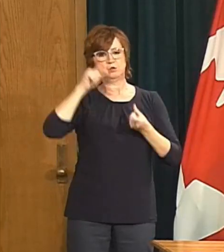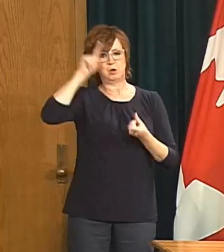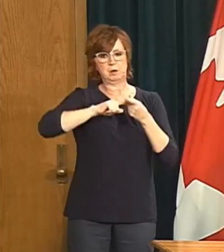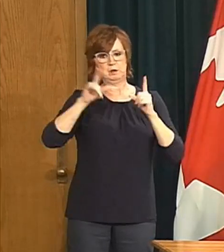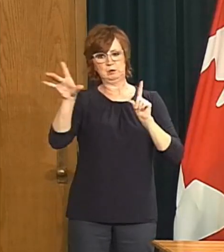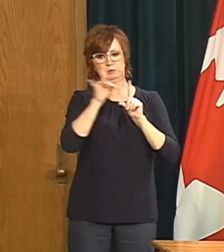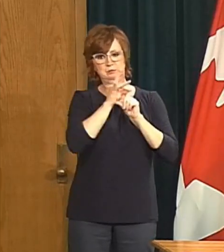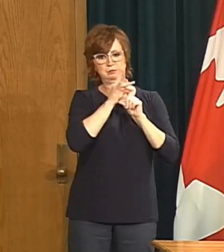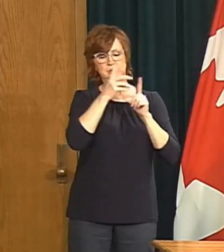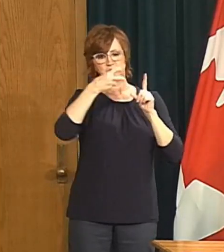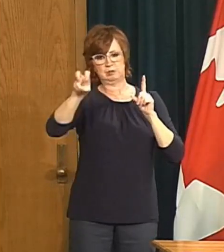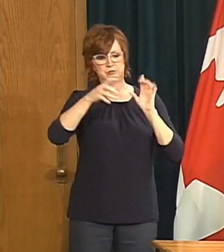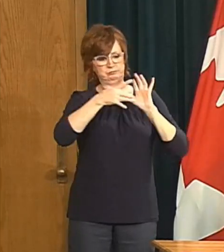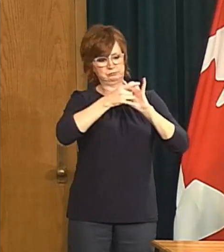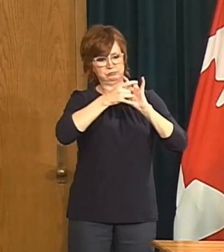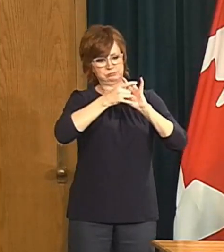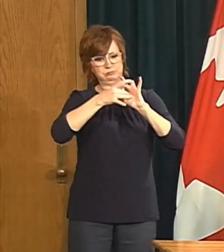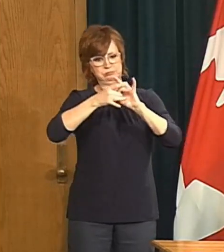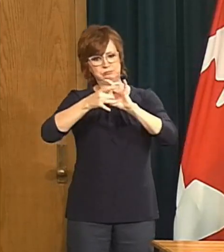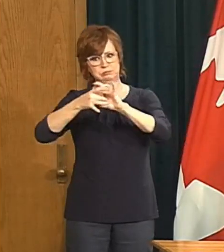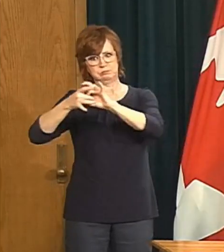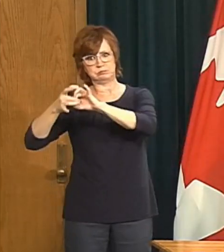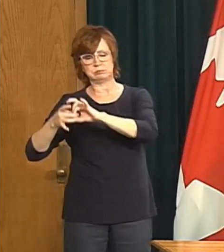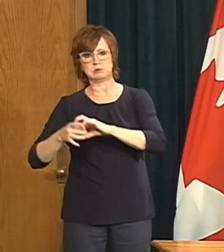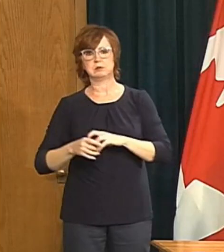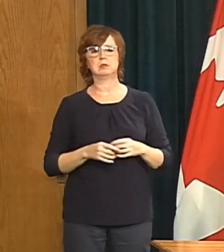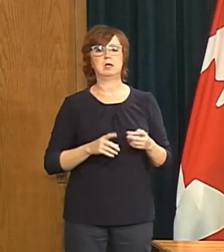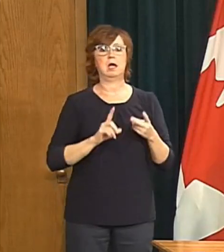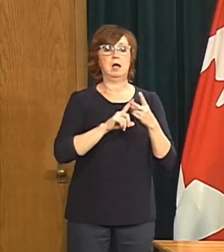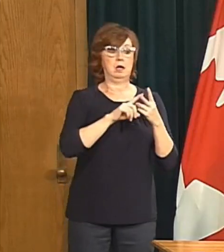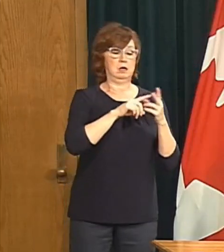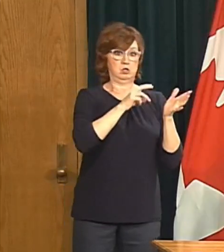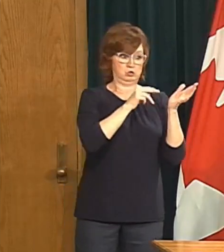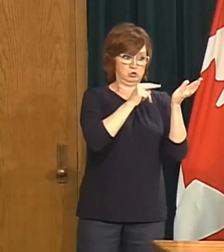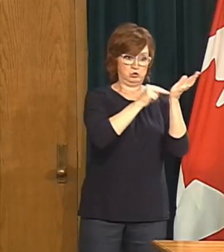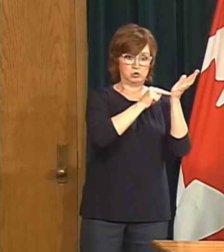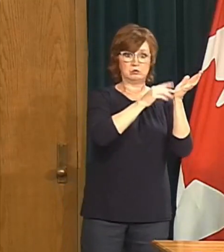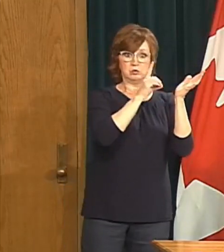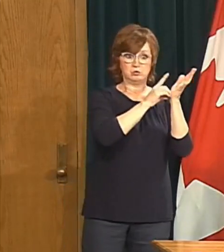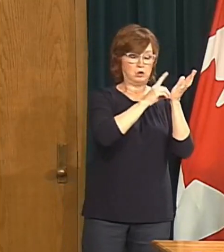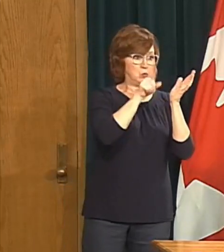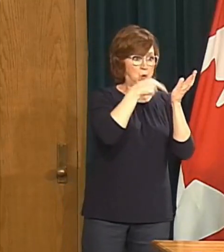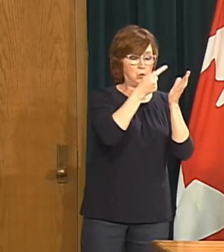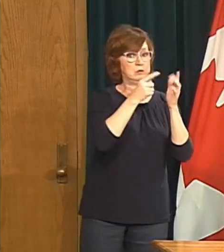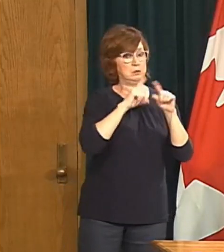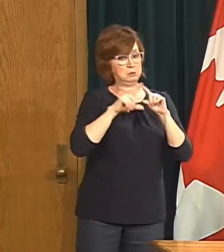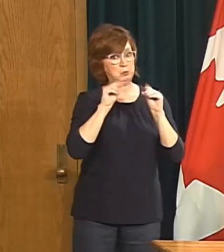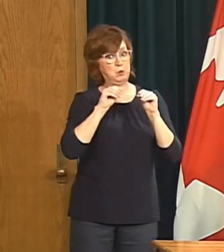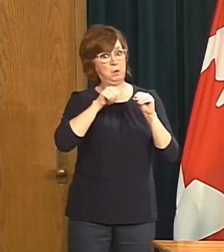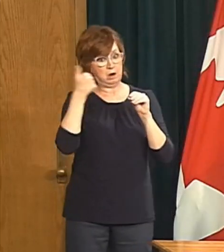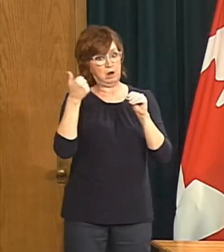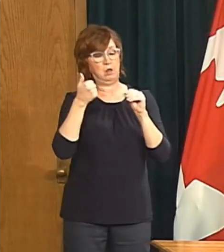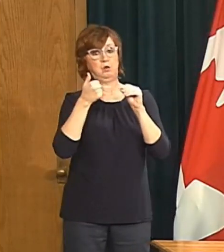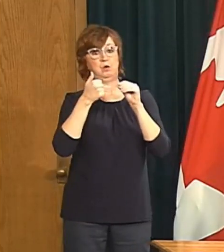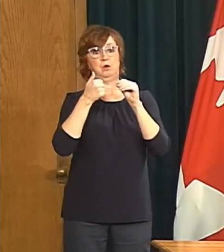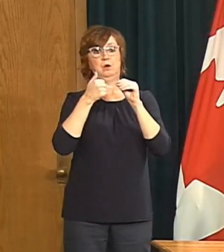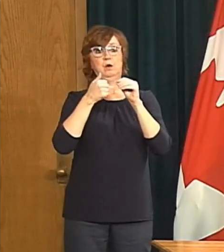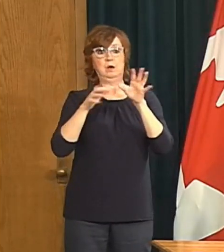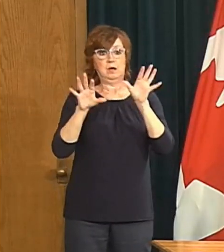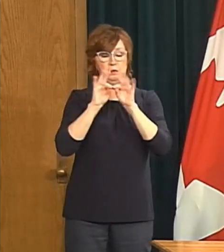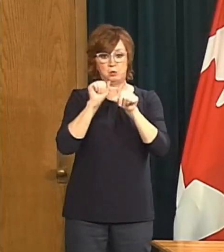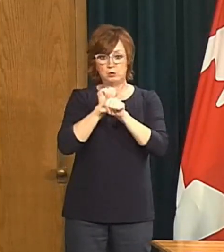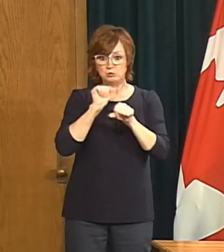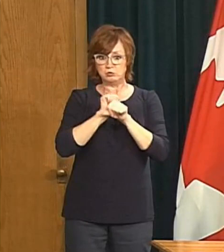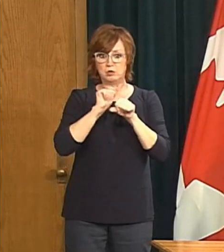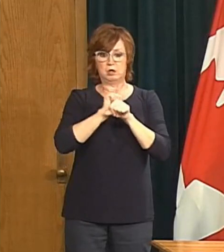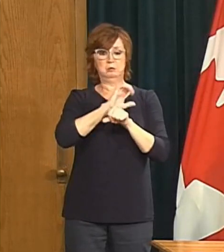essential workers, like, as essential work continues, including farming, there are means by which you